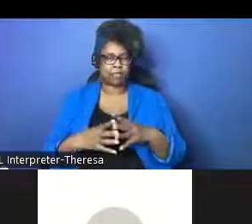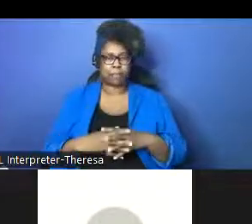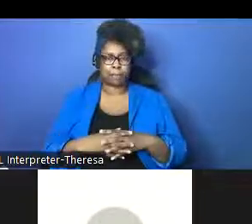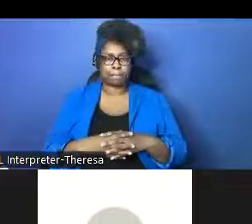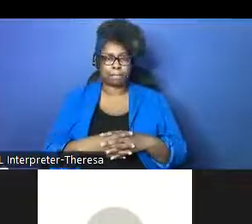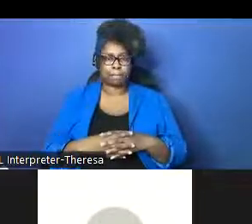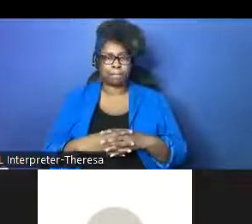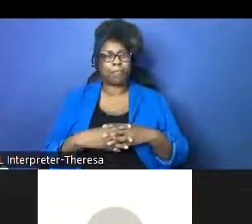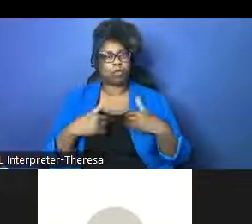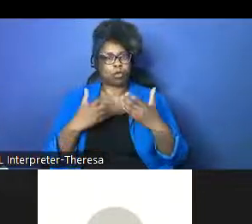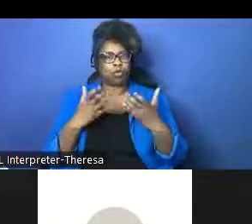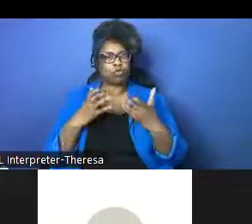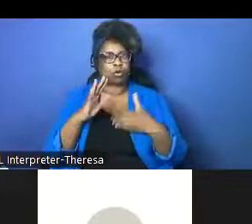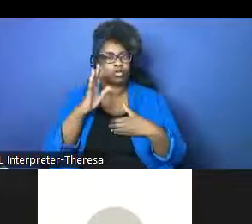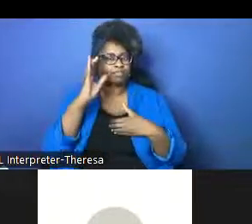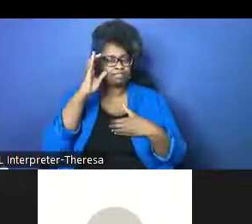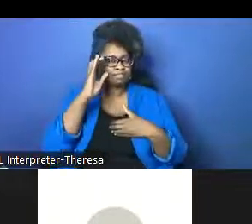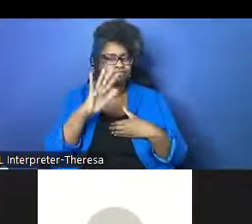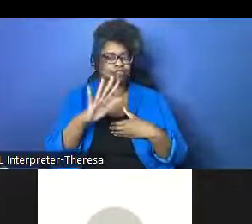We want to hear your voice.